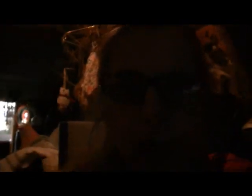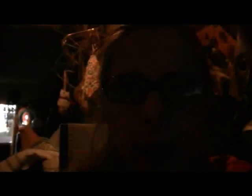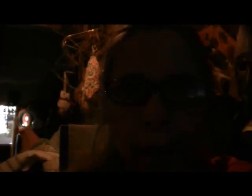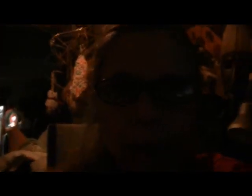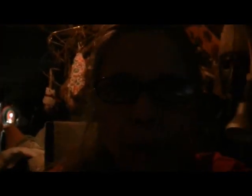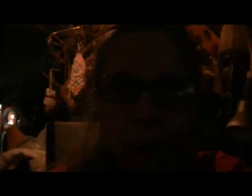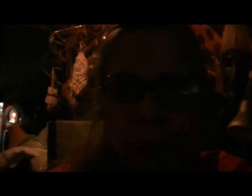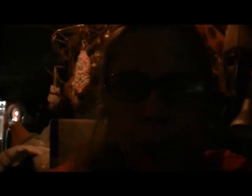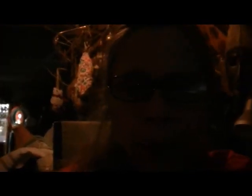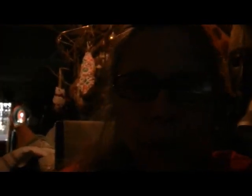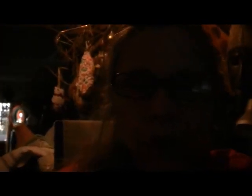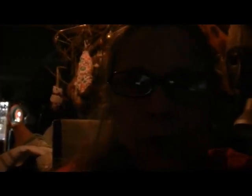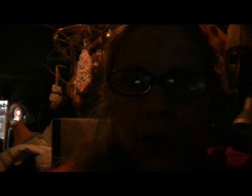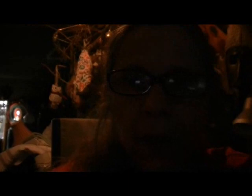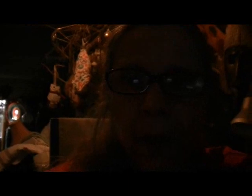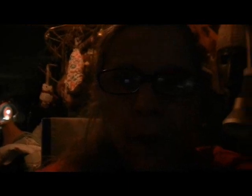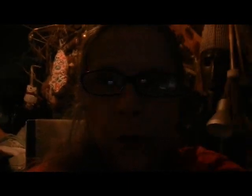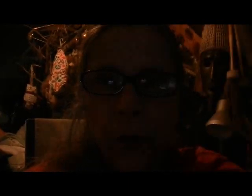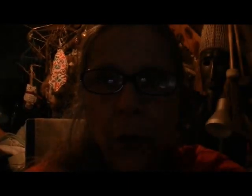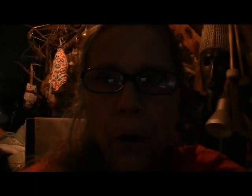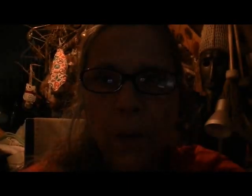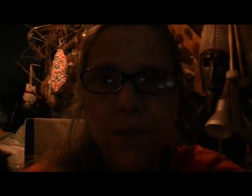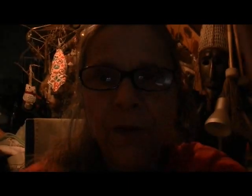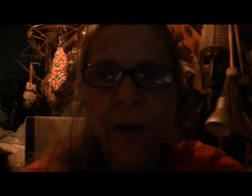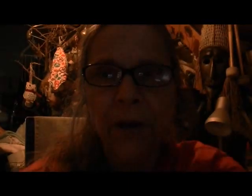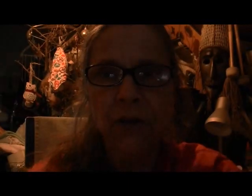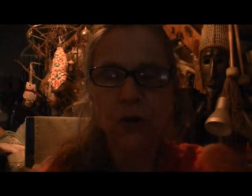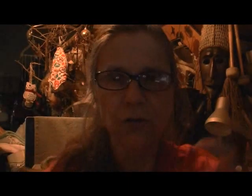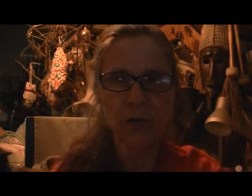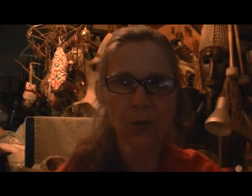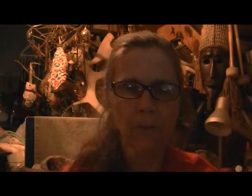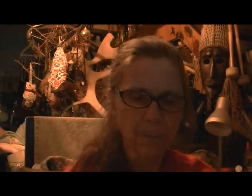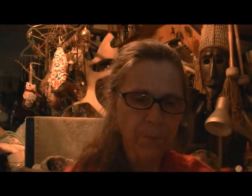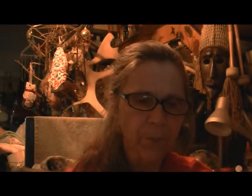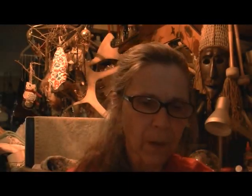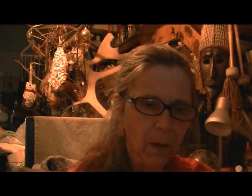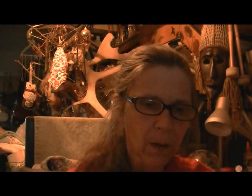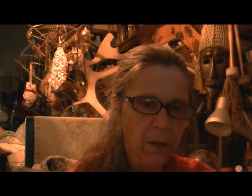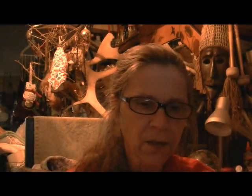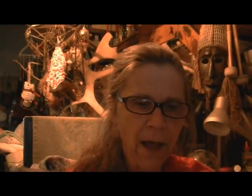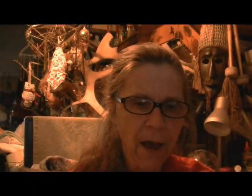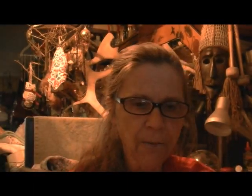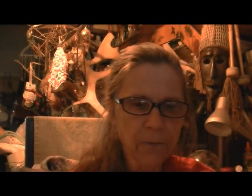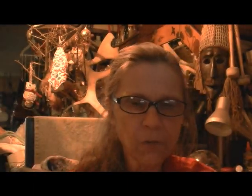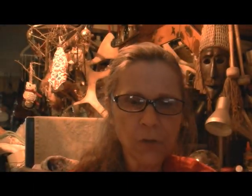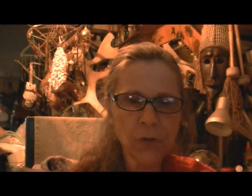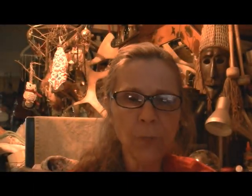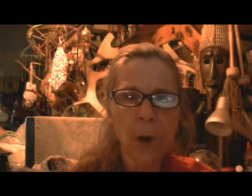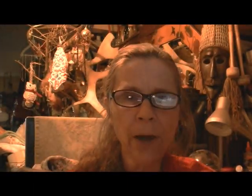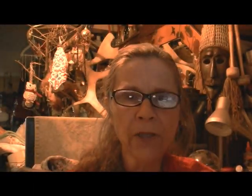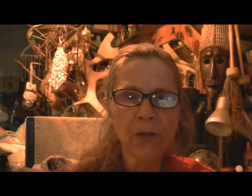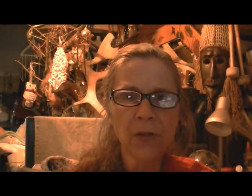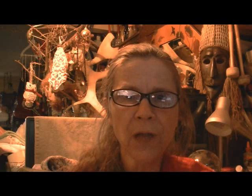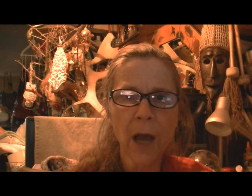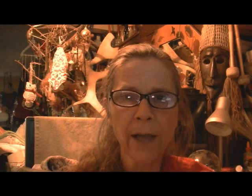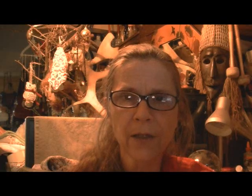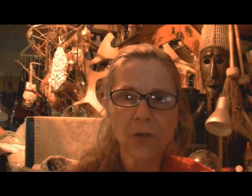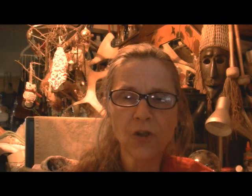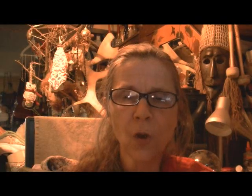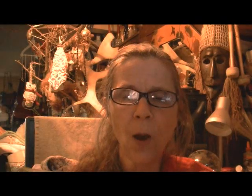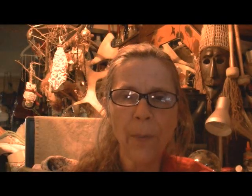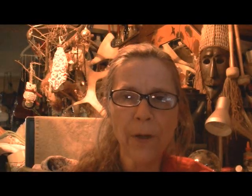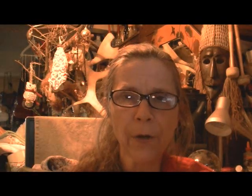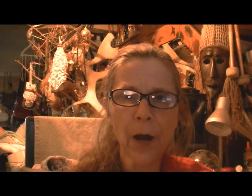Truth for Reality pointed out to me that, you know, it's very unusual to have two body dude